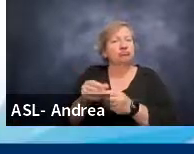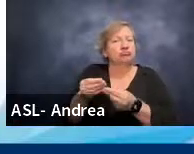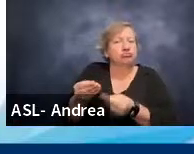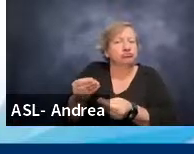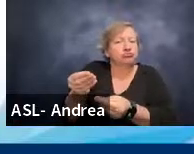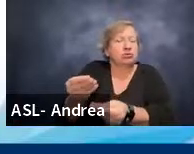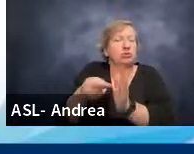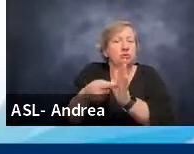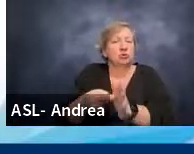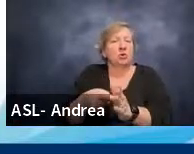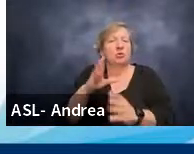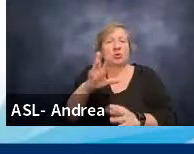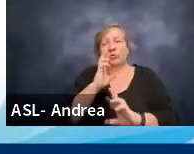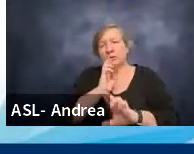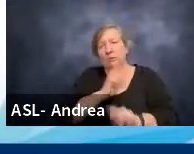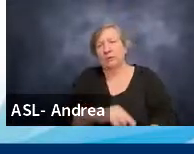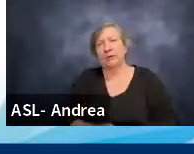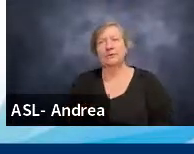Next slide.